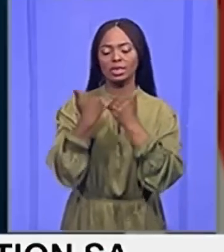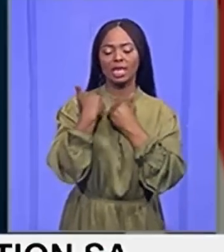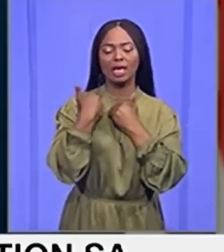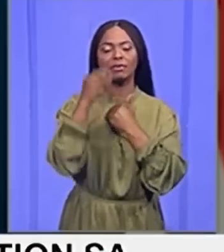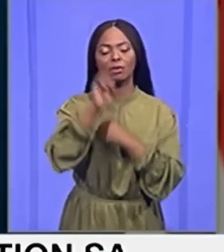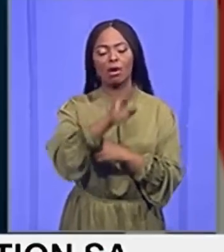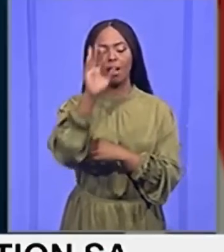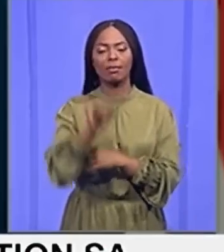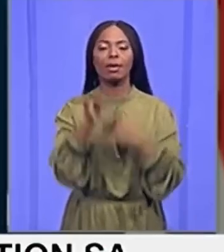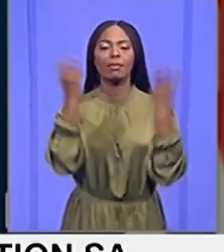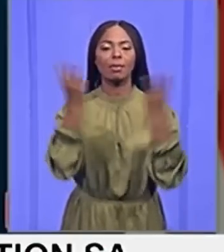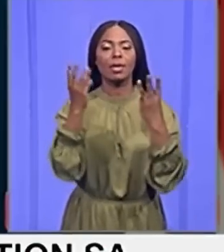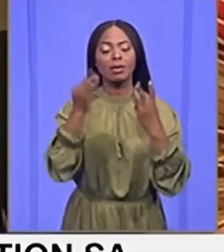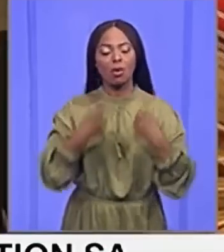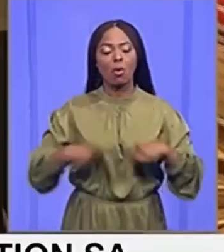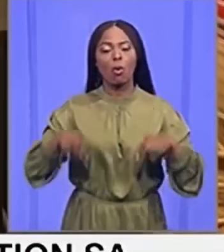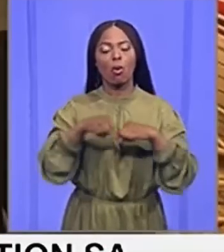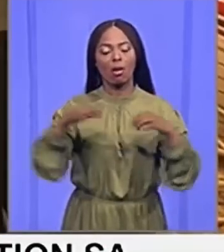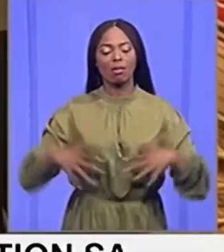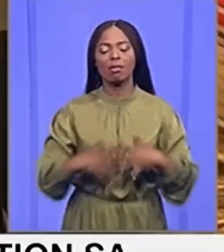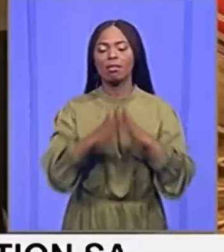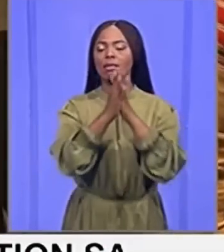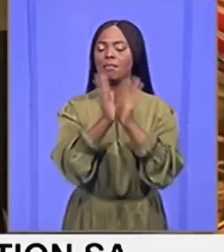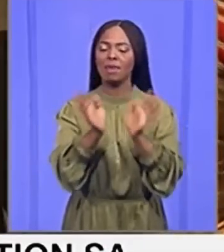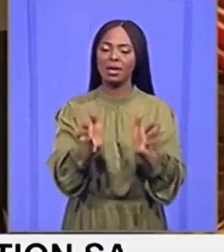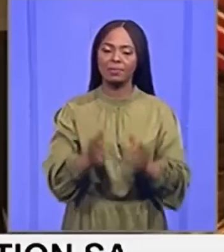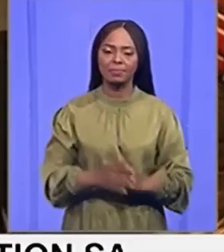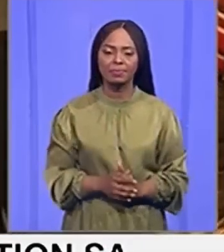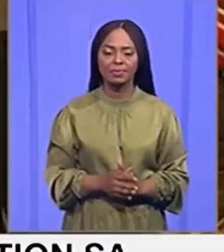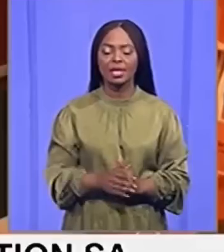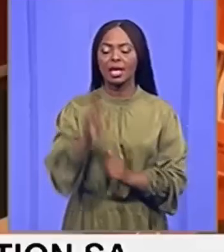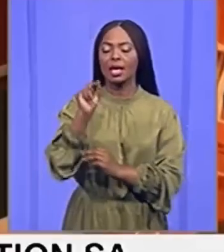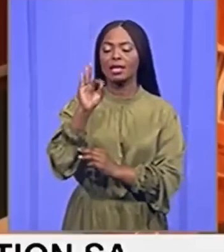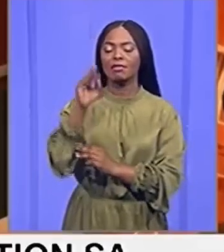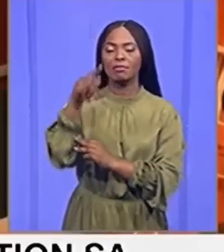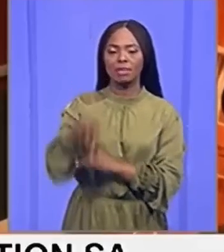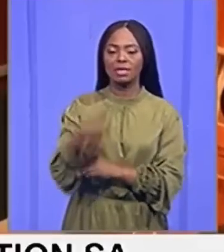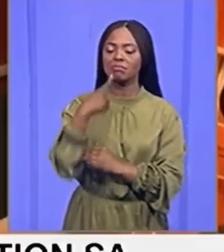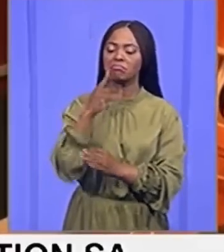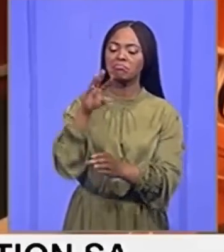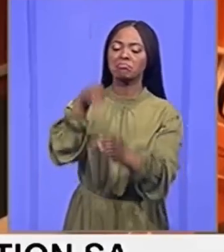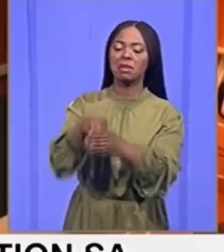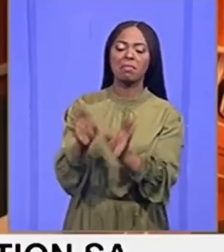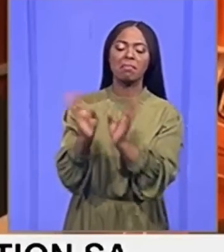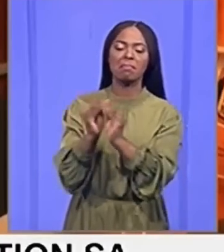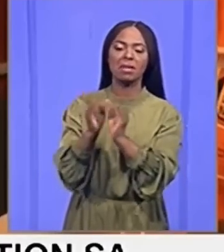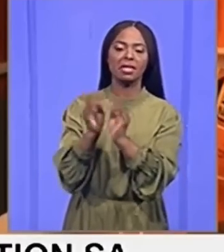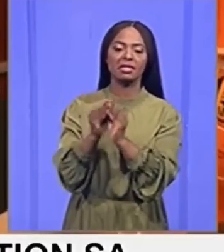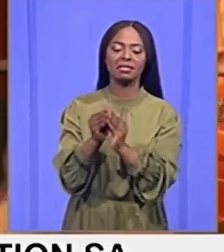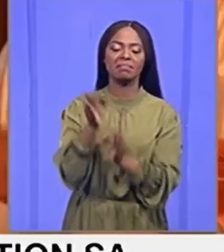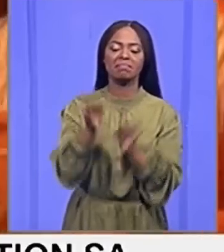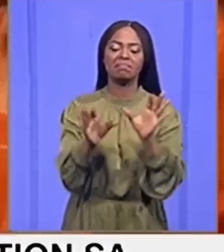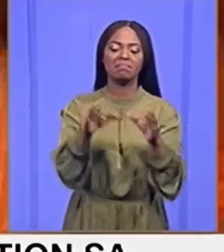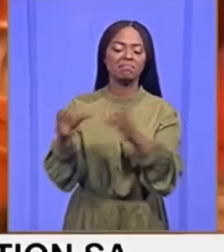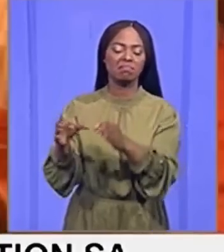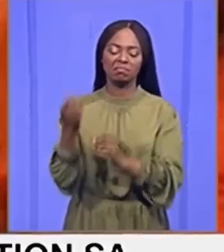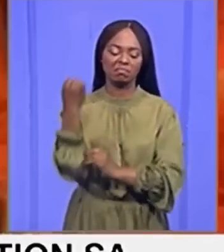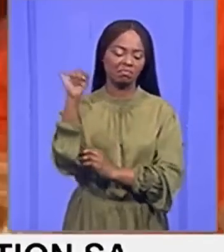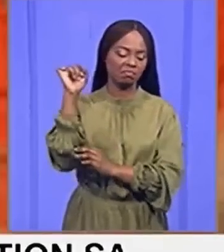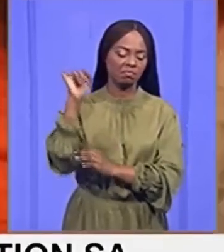have the courage to stand together. Le ha o le jalo NFP yona e re e keke ba karolo ya kopano yeo ya mekga ya bohanyetsi.